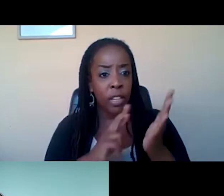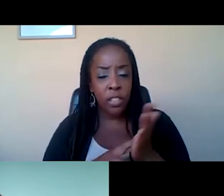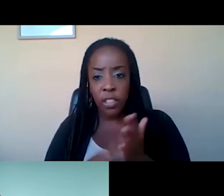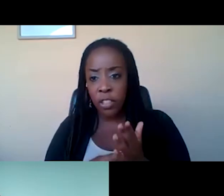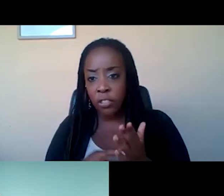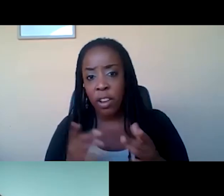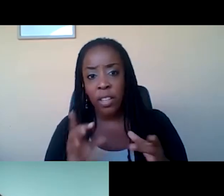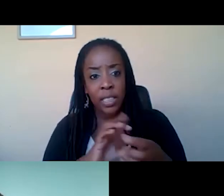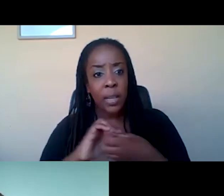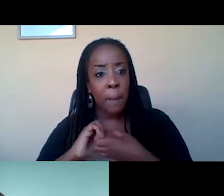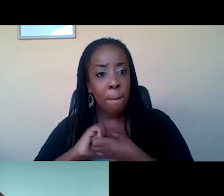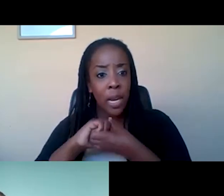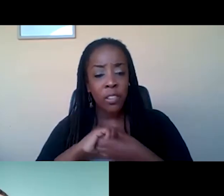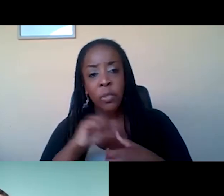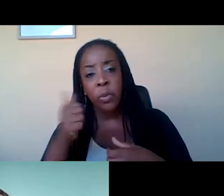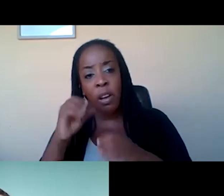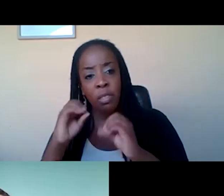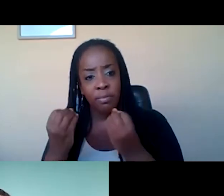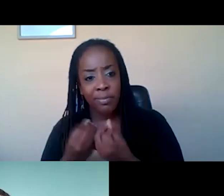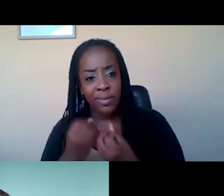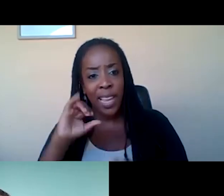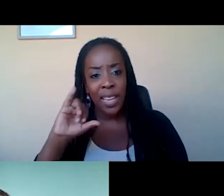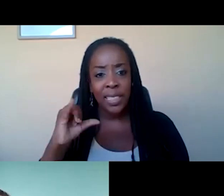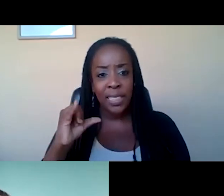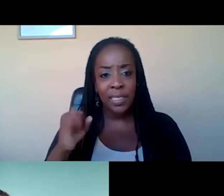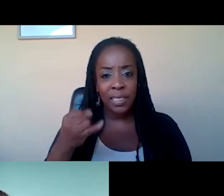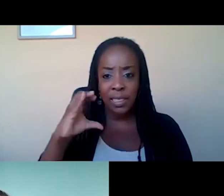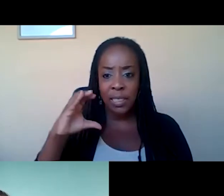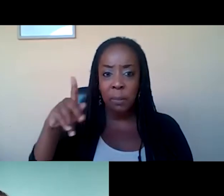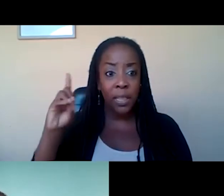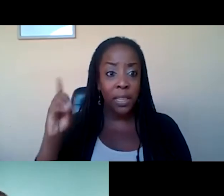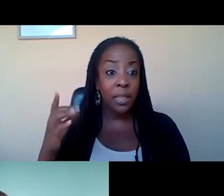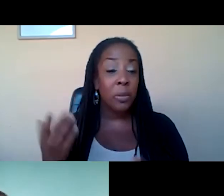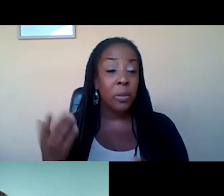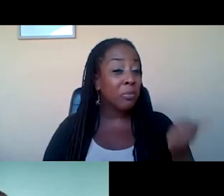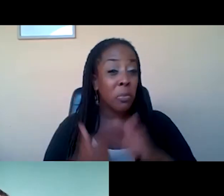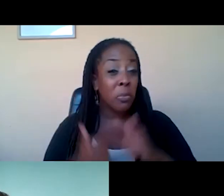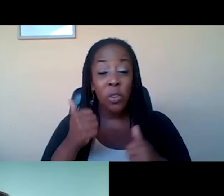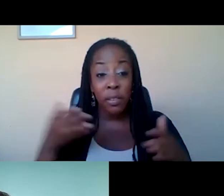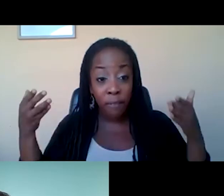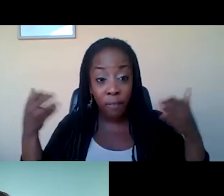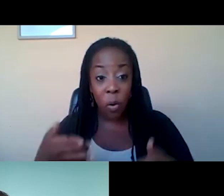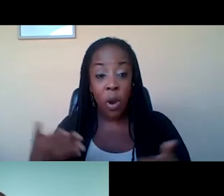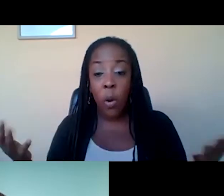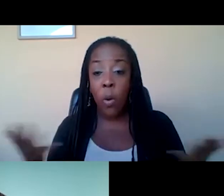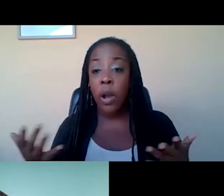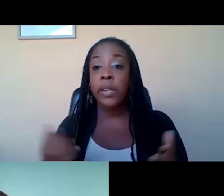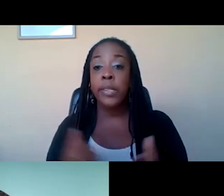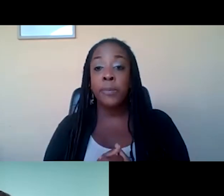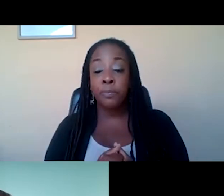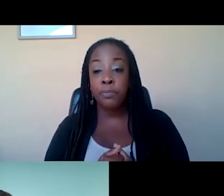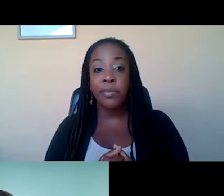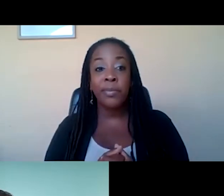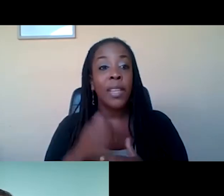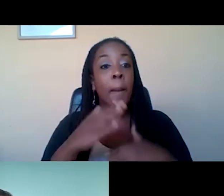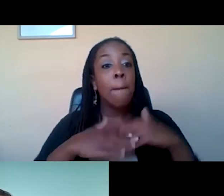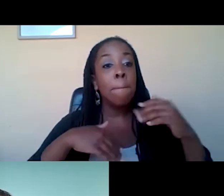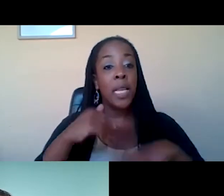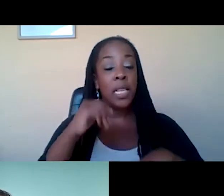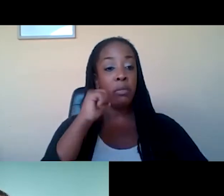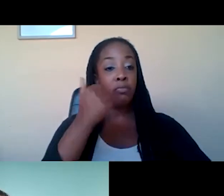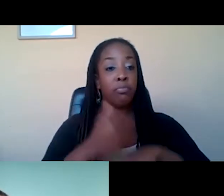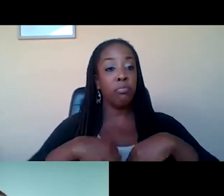Jamaica Council for Persons with Disabilities. But primarily, we have really focused on building schools